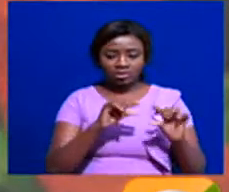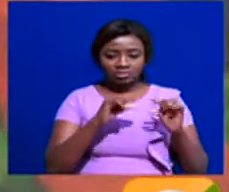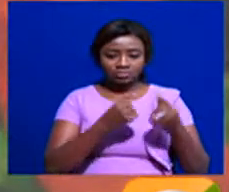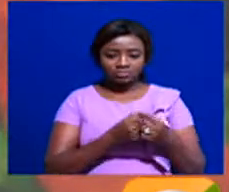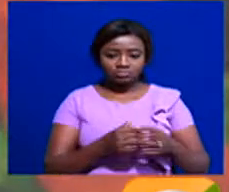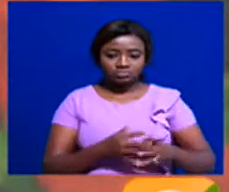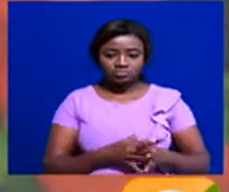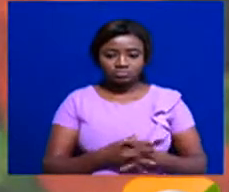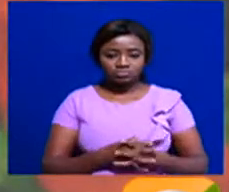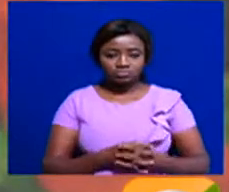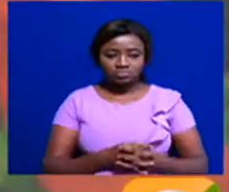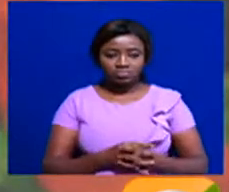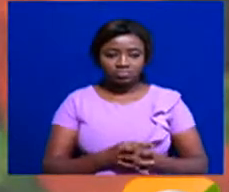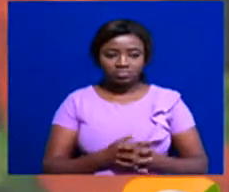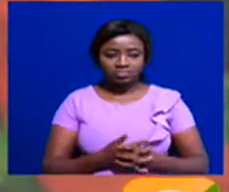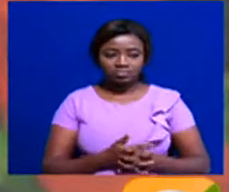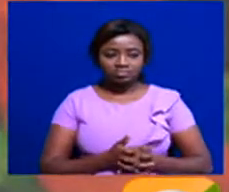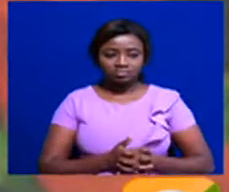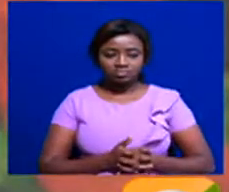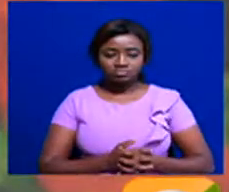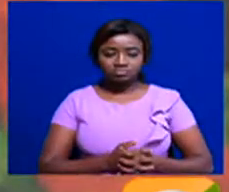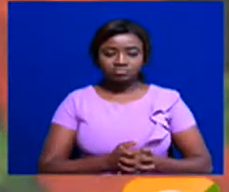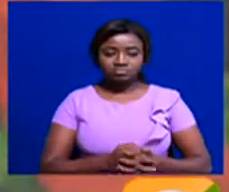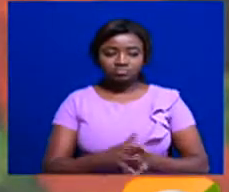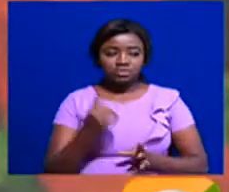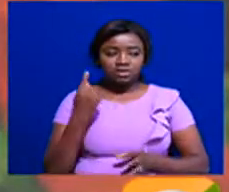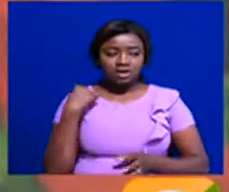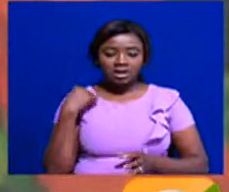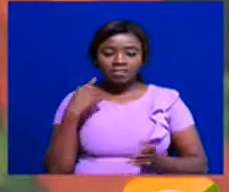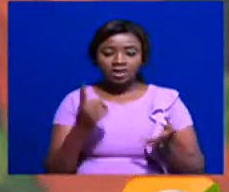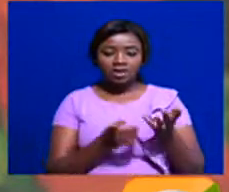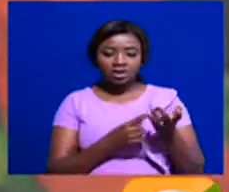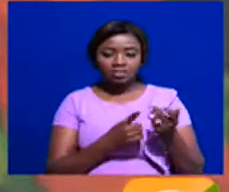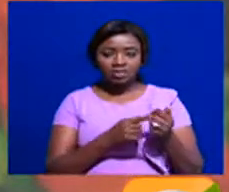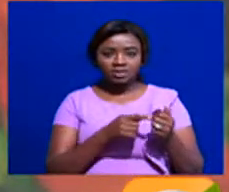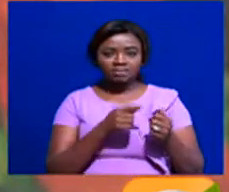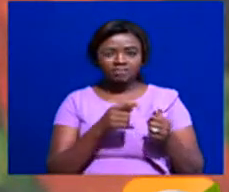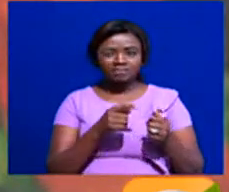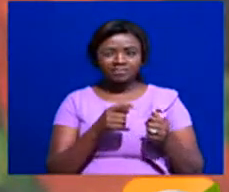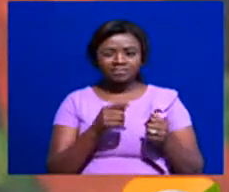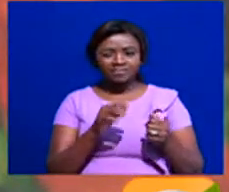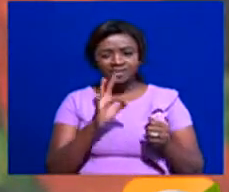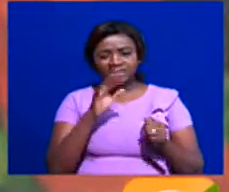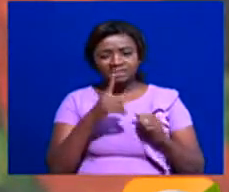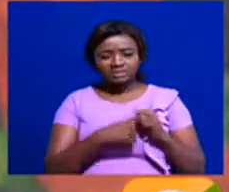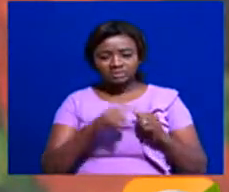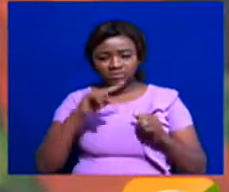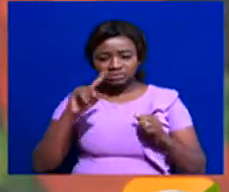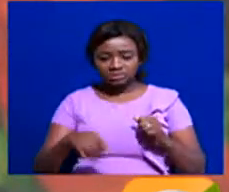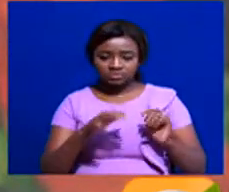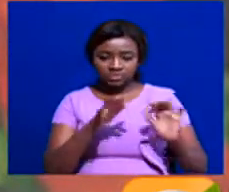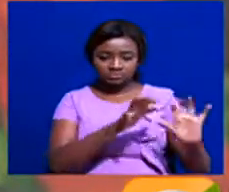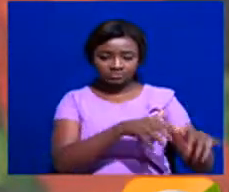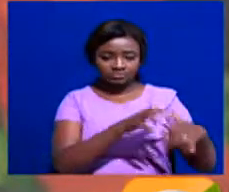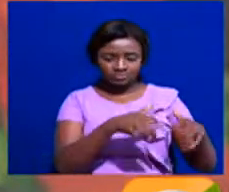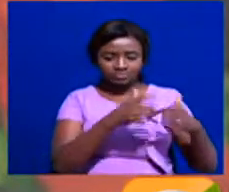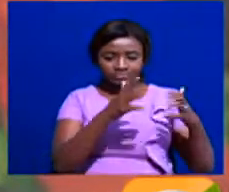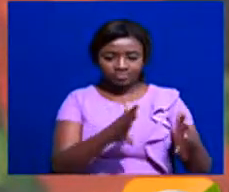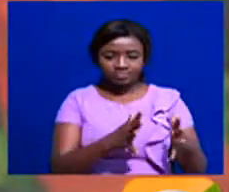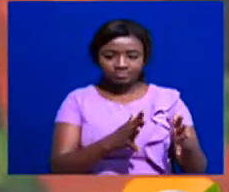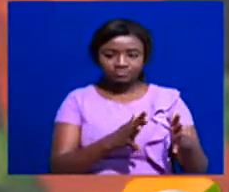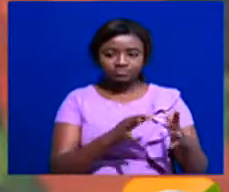The statistic we have for the entire farmer base in Kenya is about 36,000 farmers. Out of